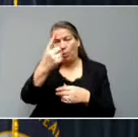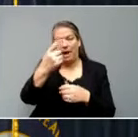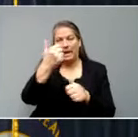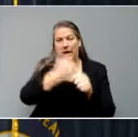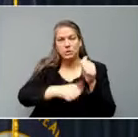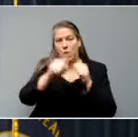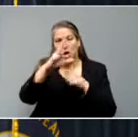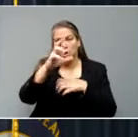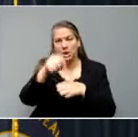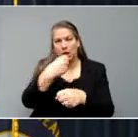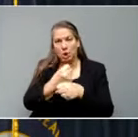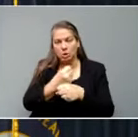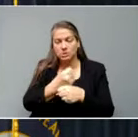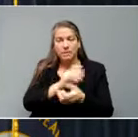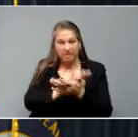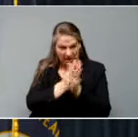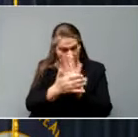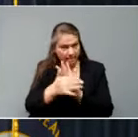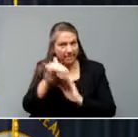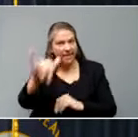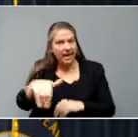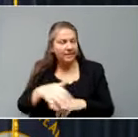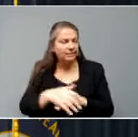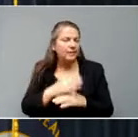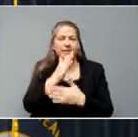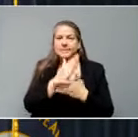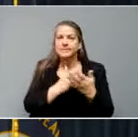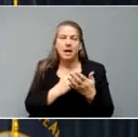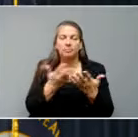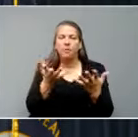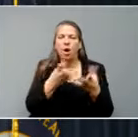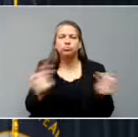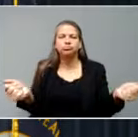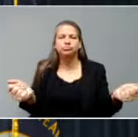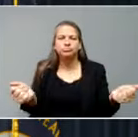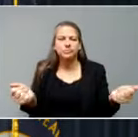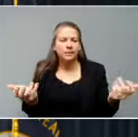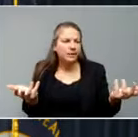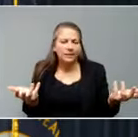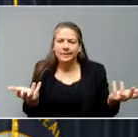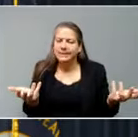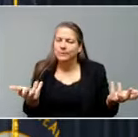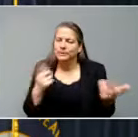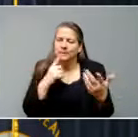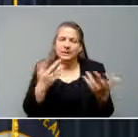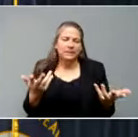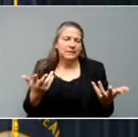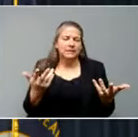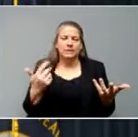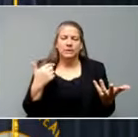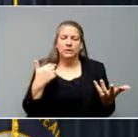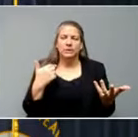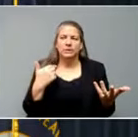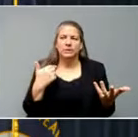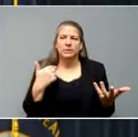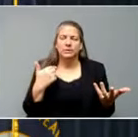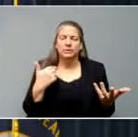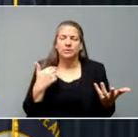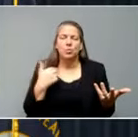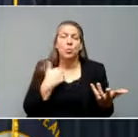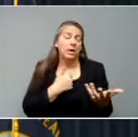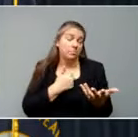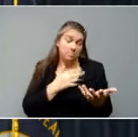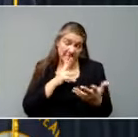have turned into that, and some of them have ultimately gone away. I think we get to success either way through